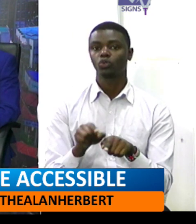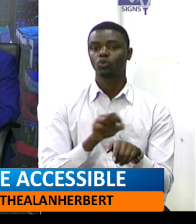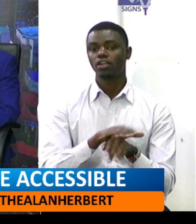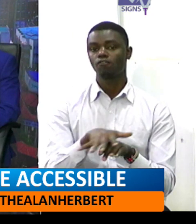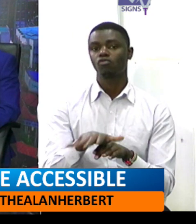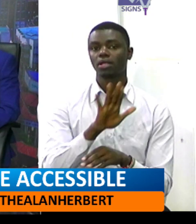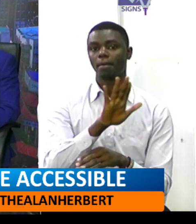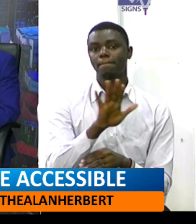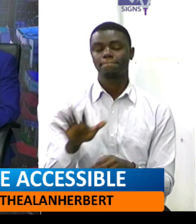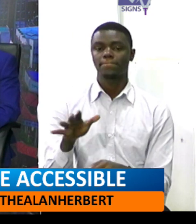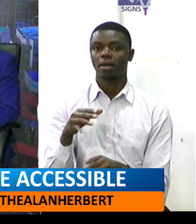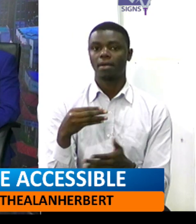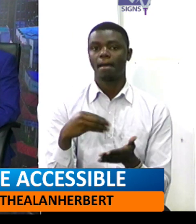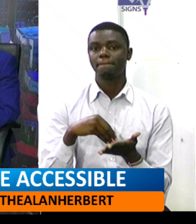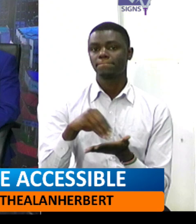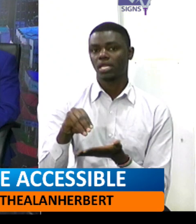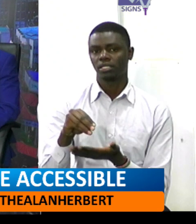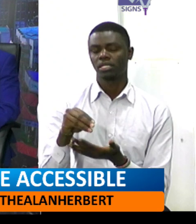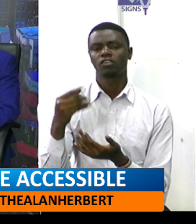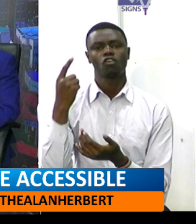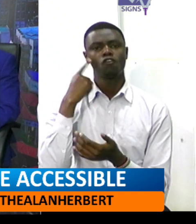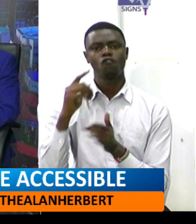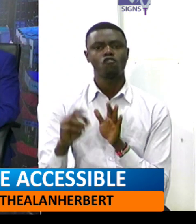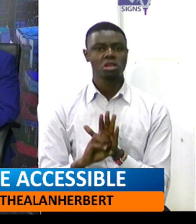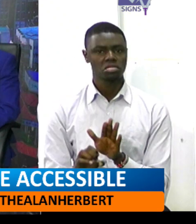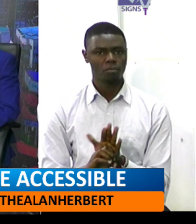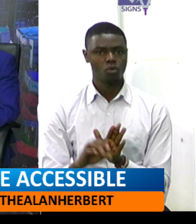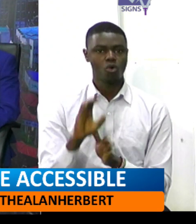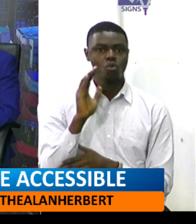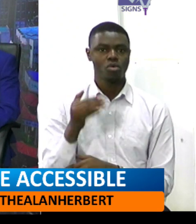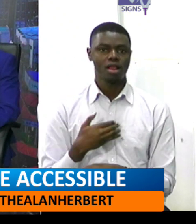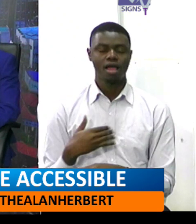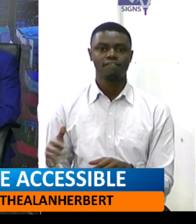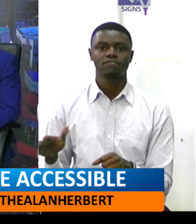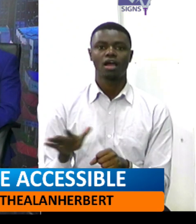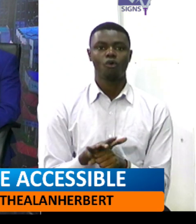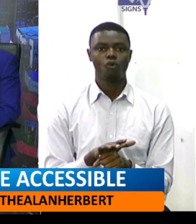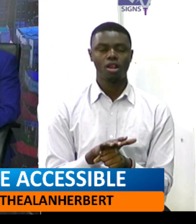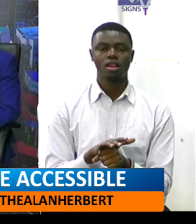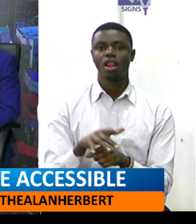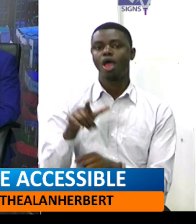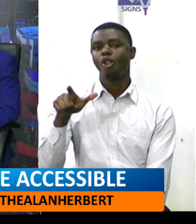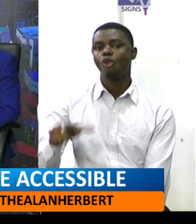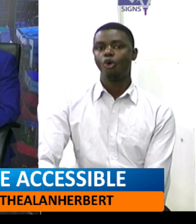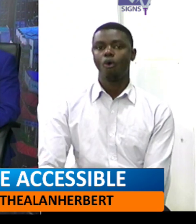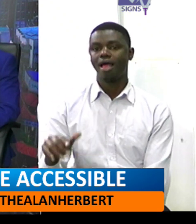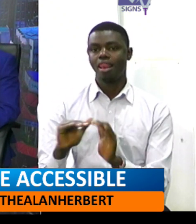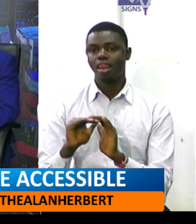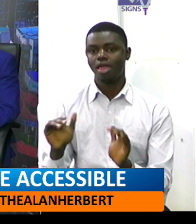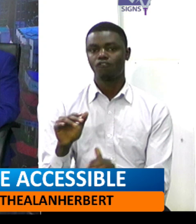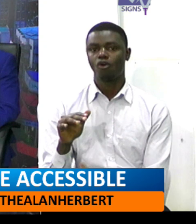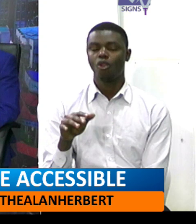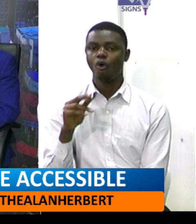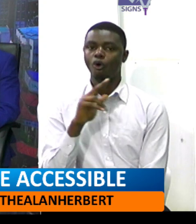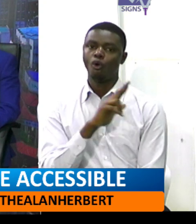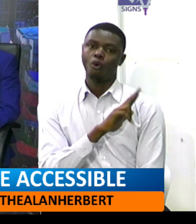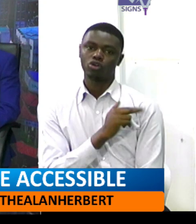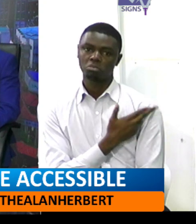your premium. So typically, for example, there will be a whole host of lower level hospitals. There will